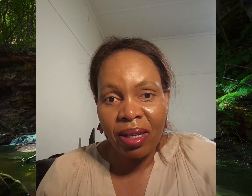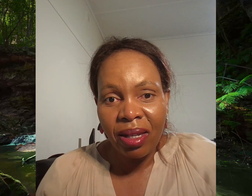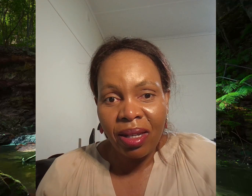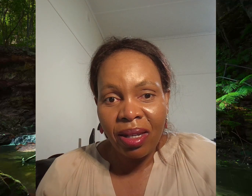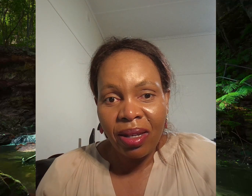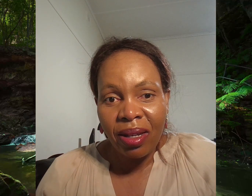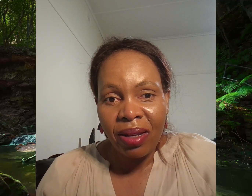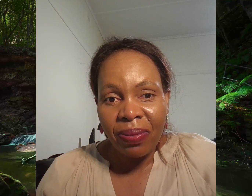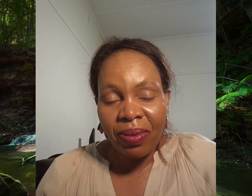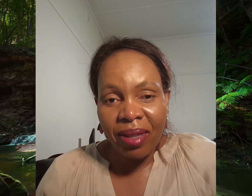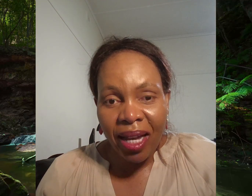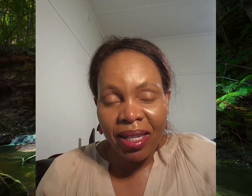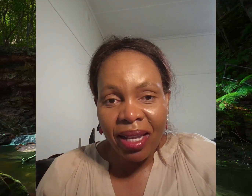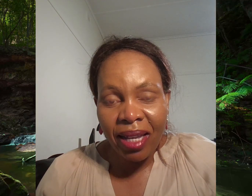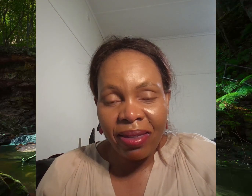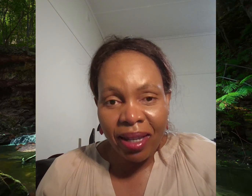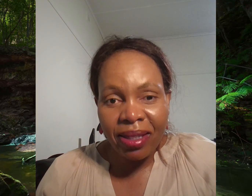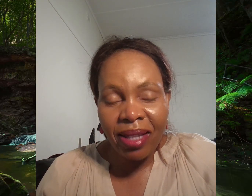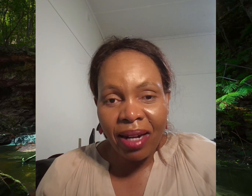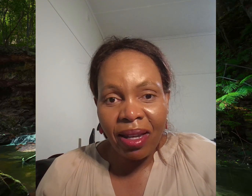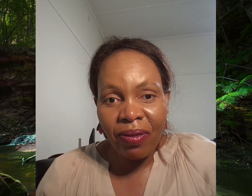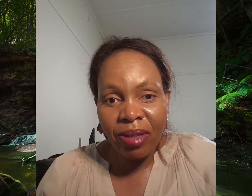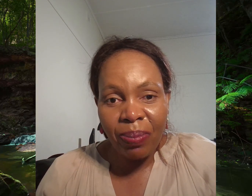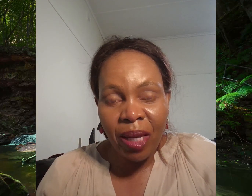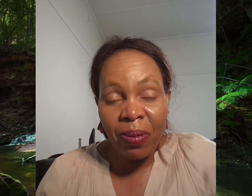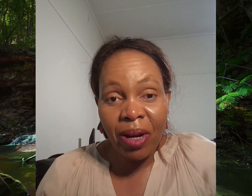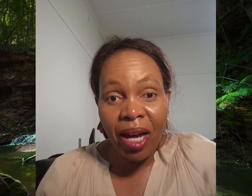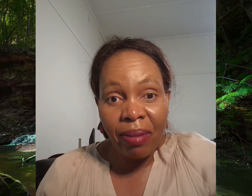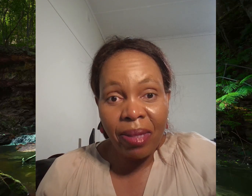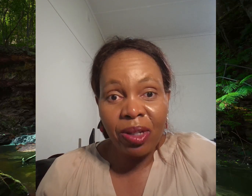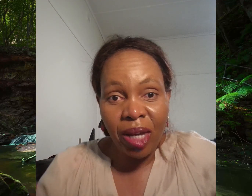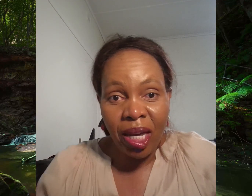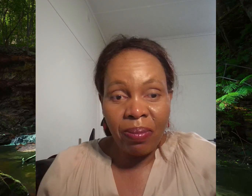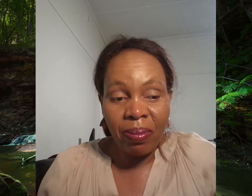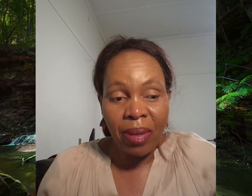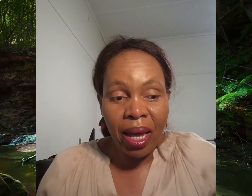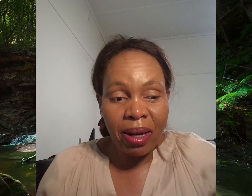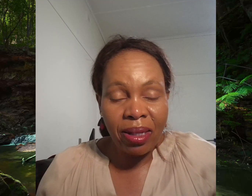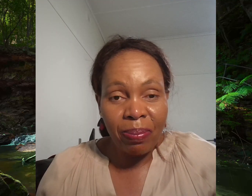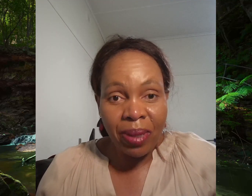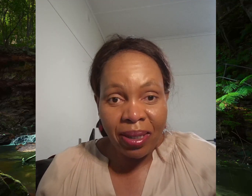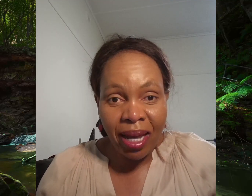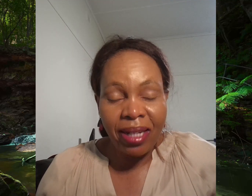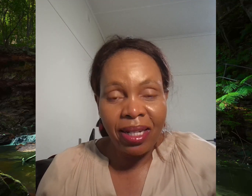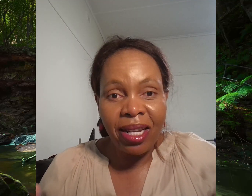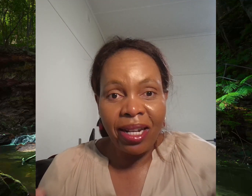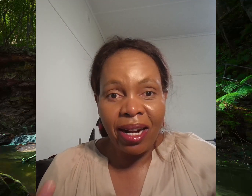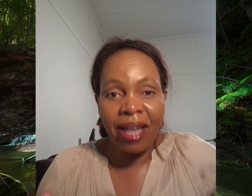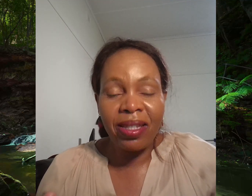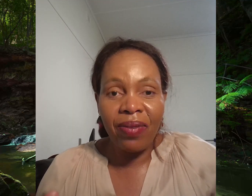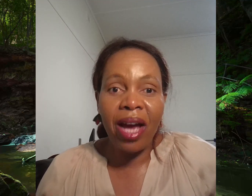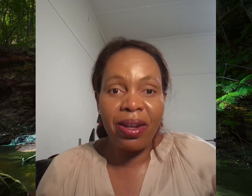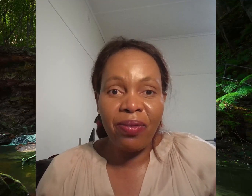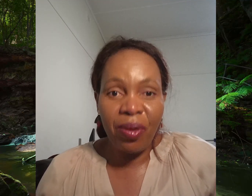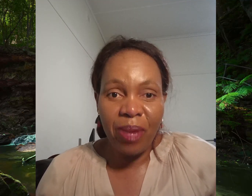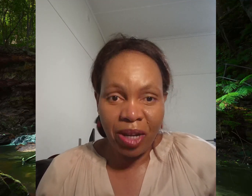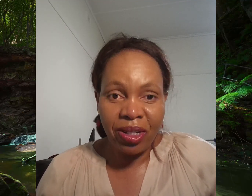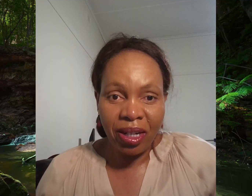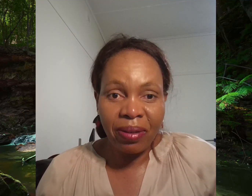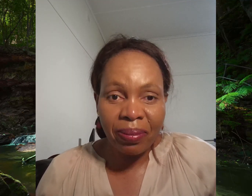means. That he thinks that if people come into him and presented any